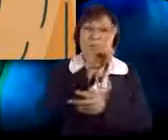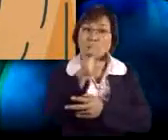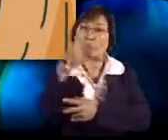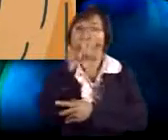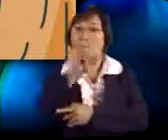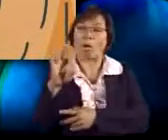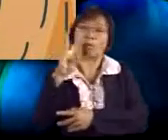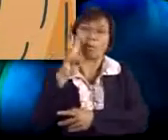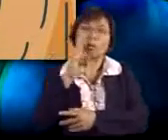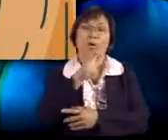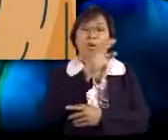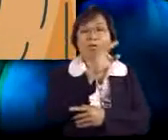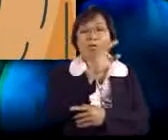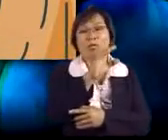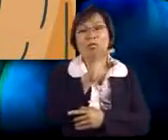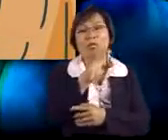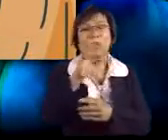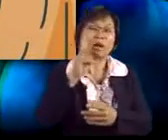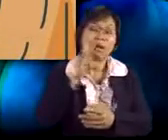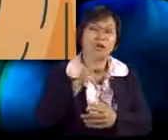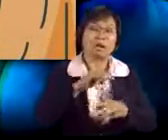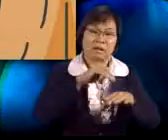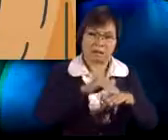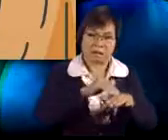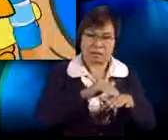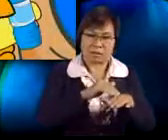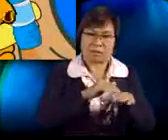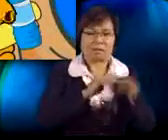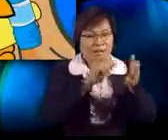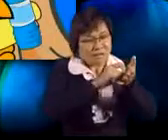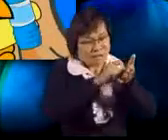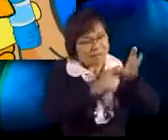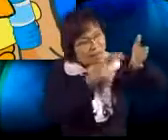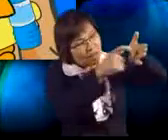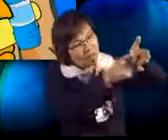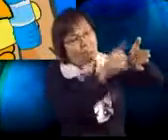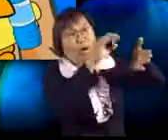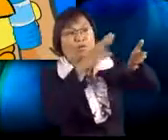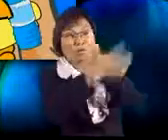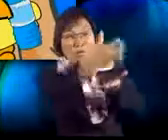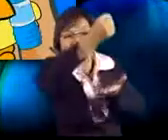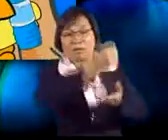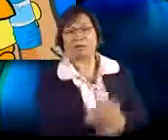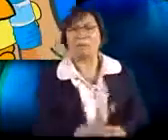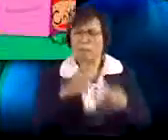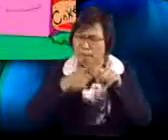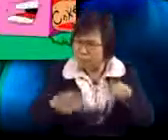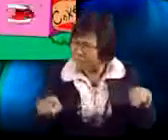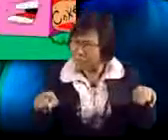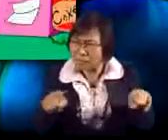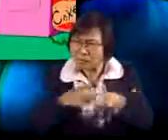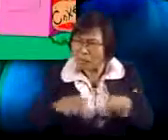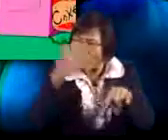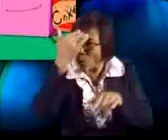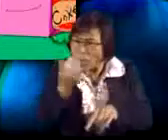water or liquid is stated at the label of the bottle. Oh, I see. But...